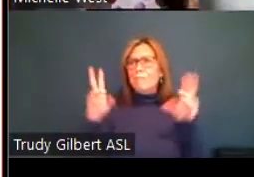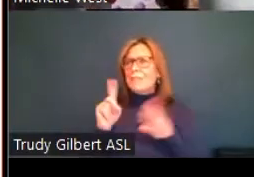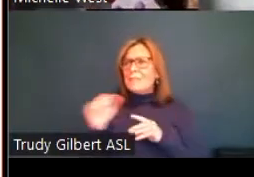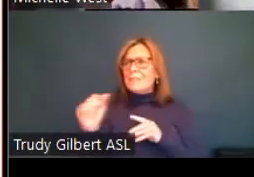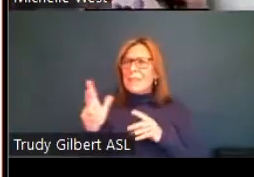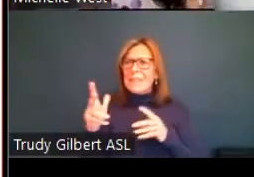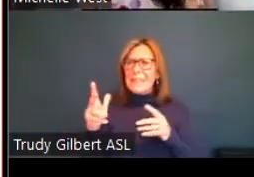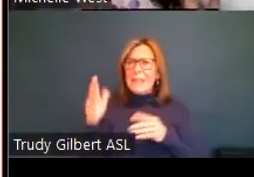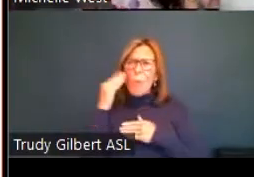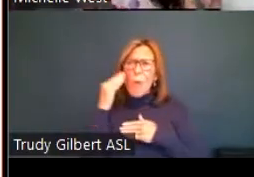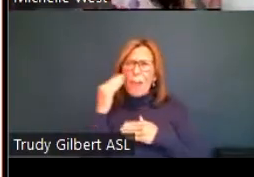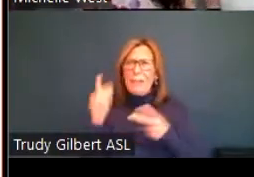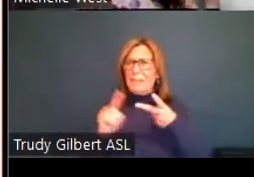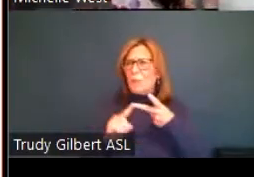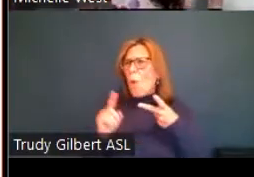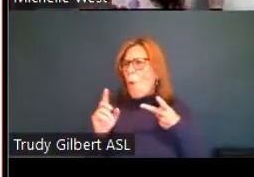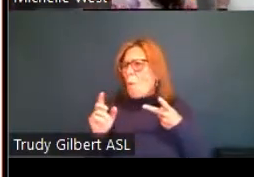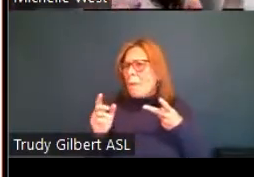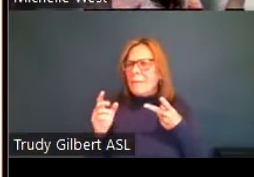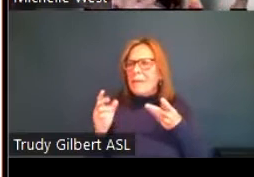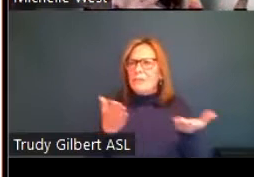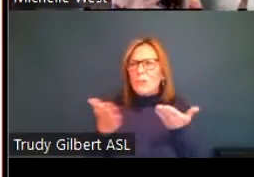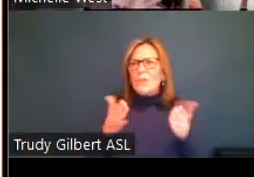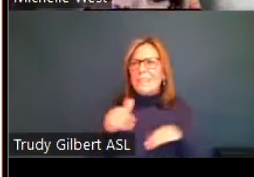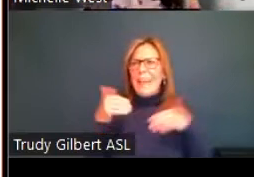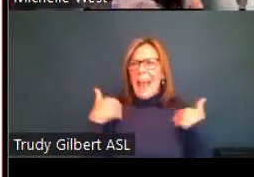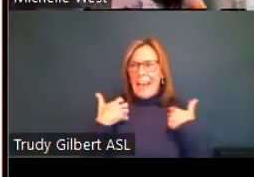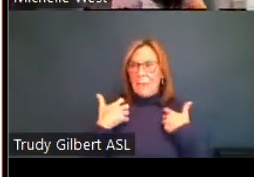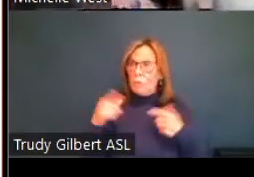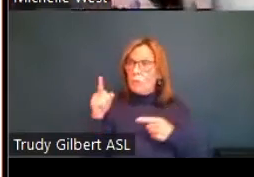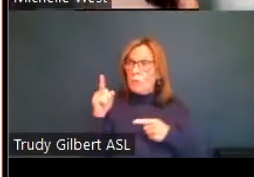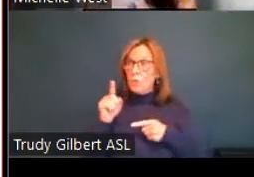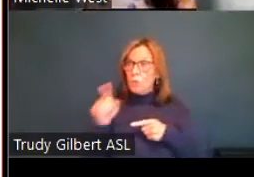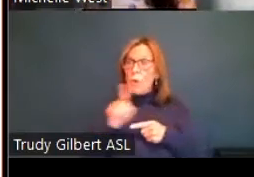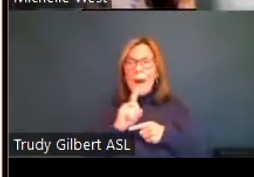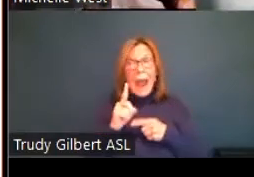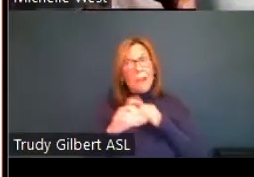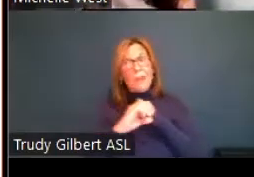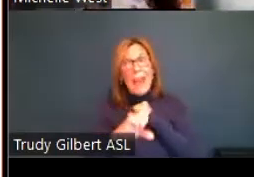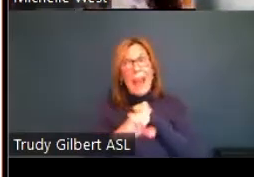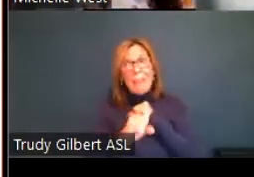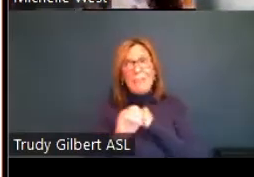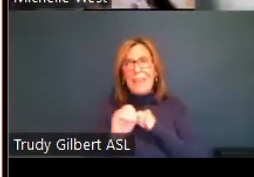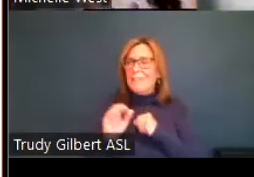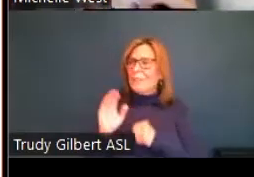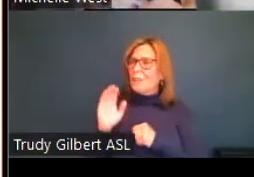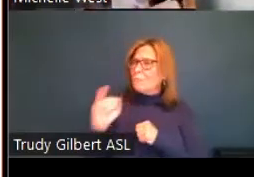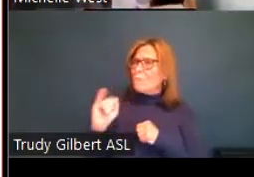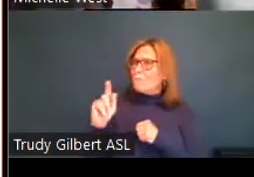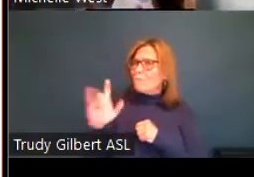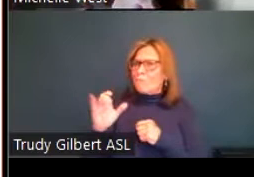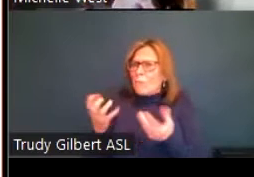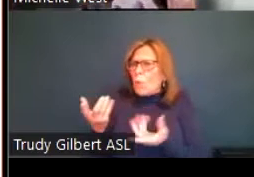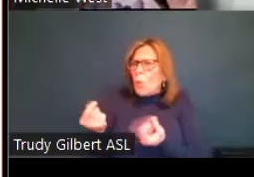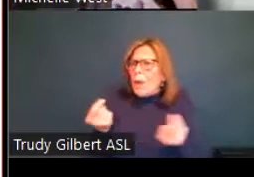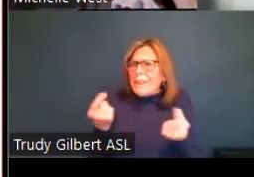animals, you are actually advertising what your center does through a